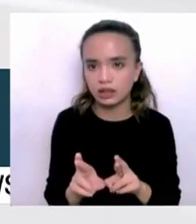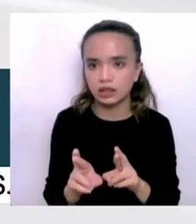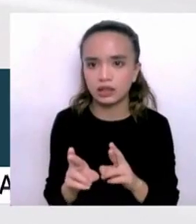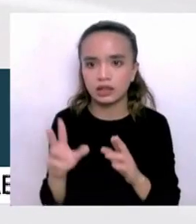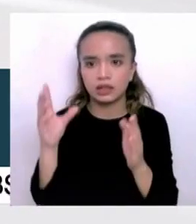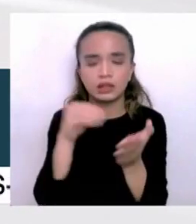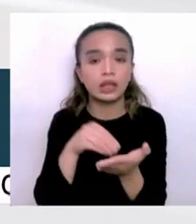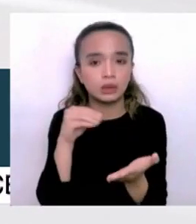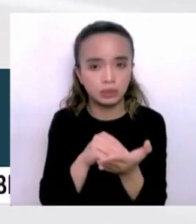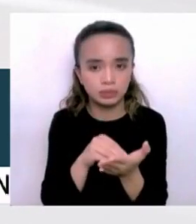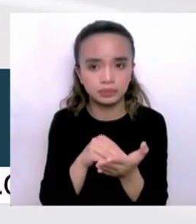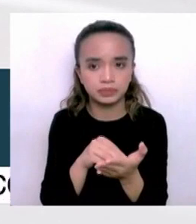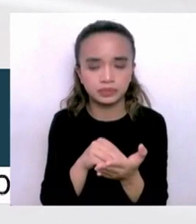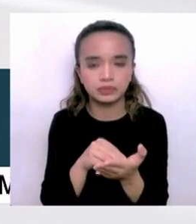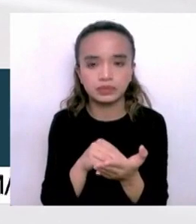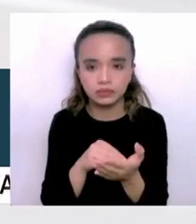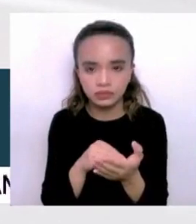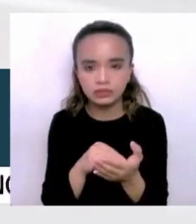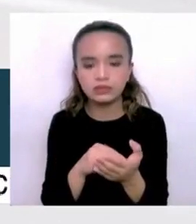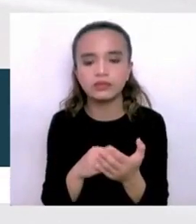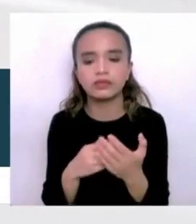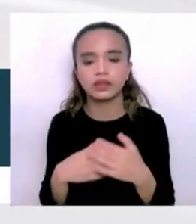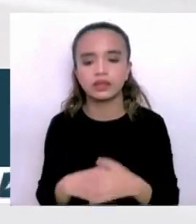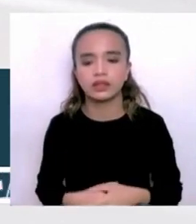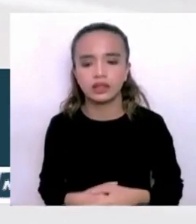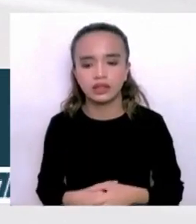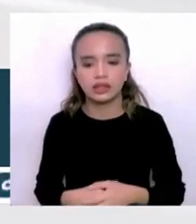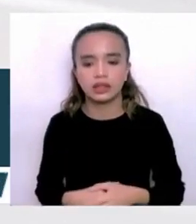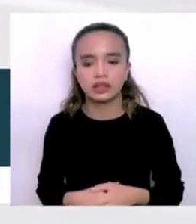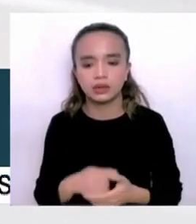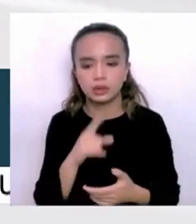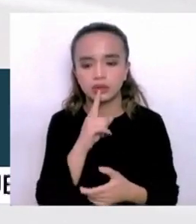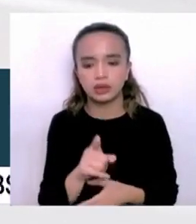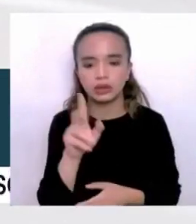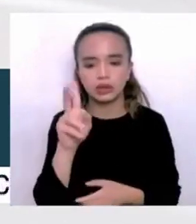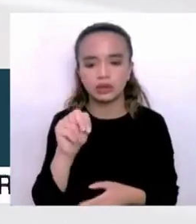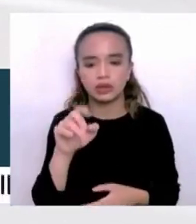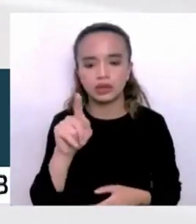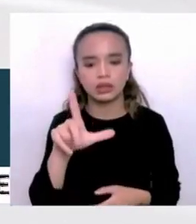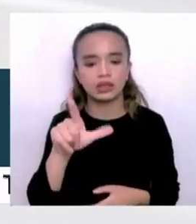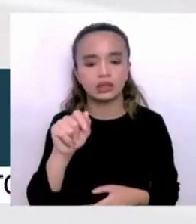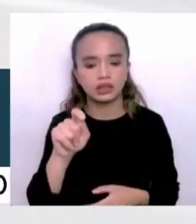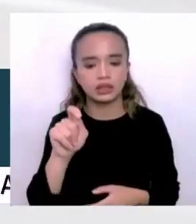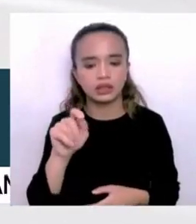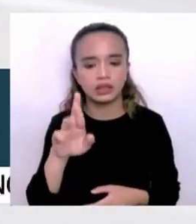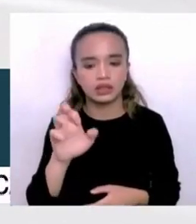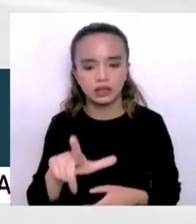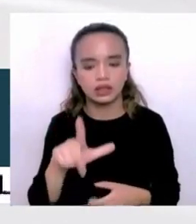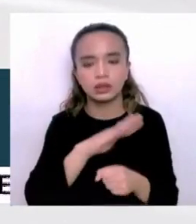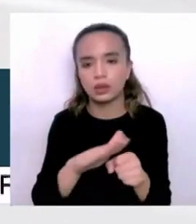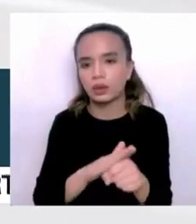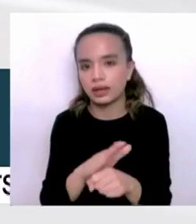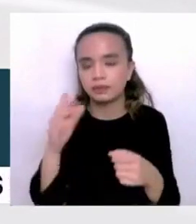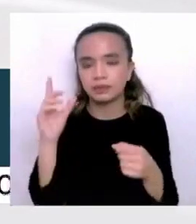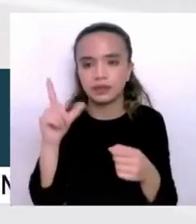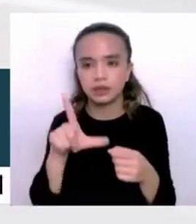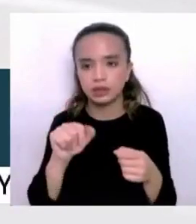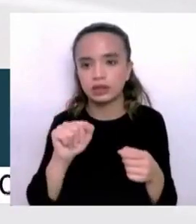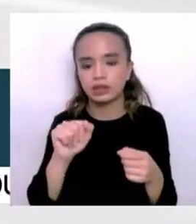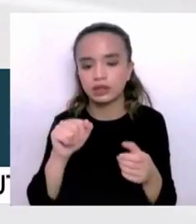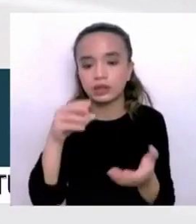you know, bilateral, trilateral, unilateral loans, national loans, local loans. We will pay